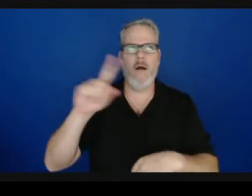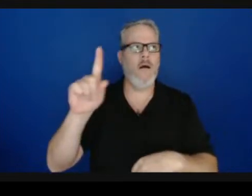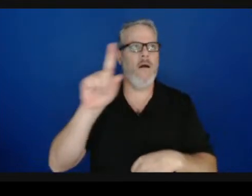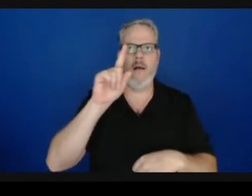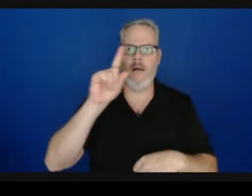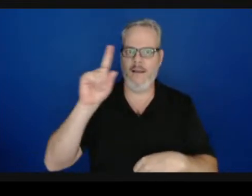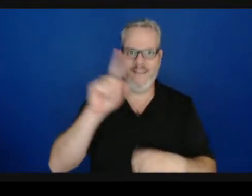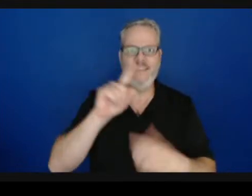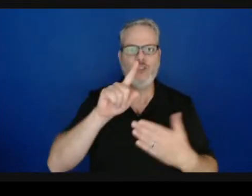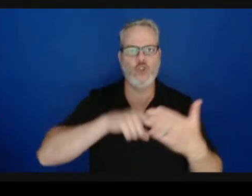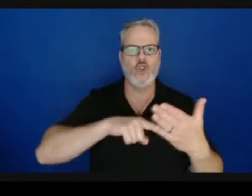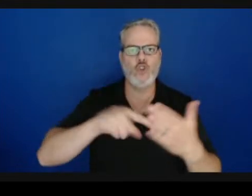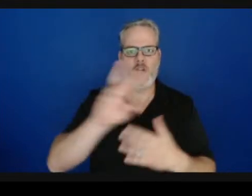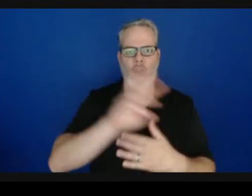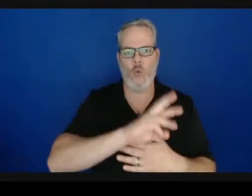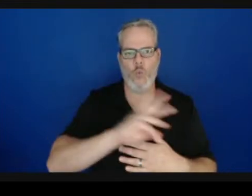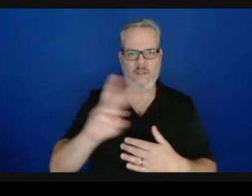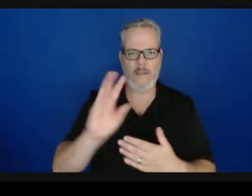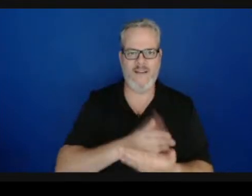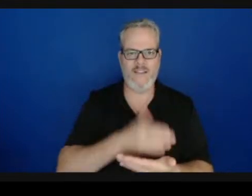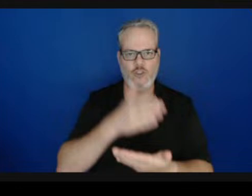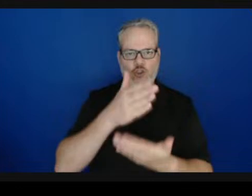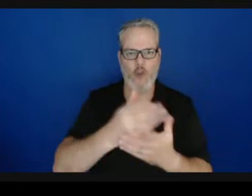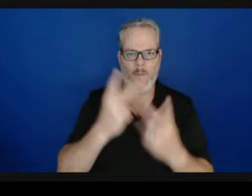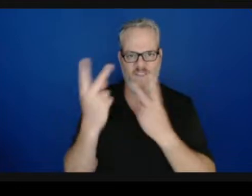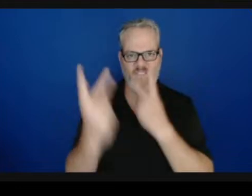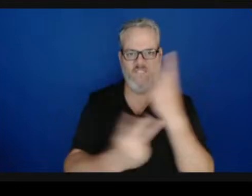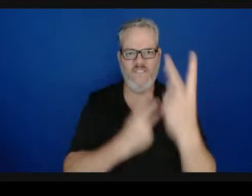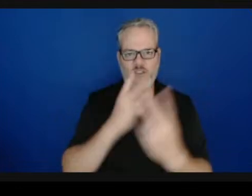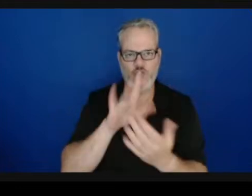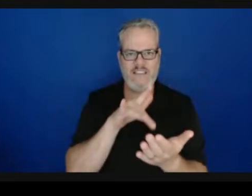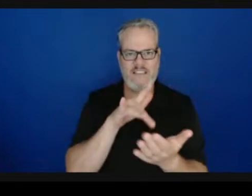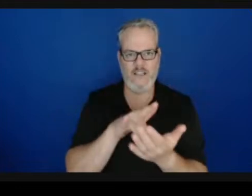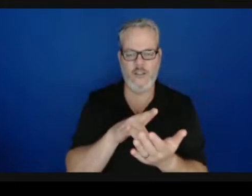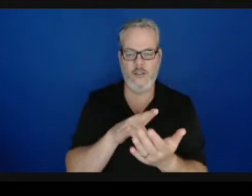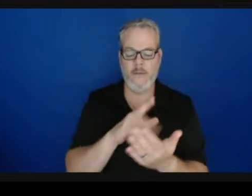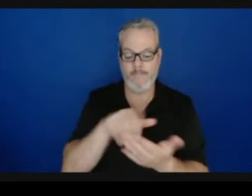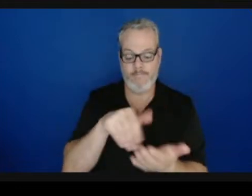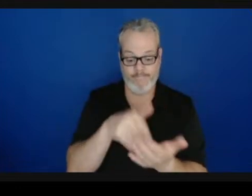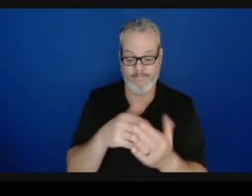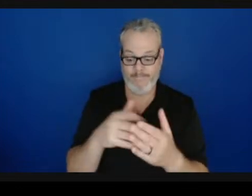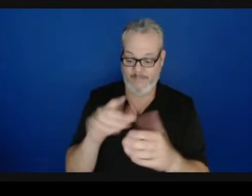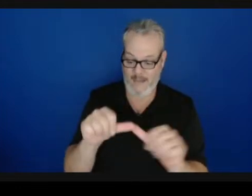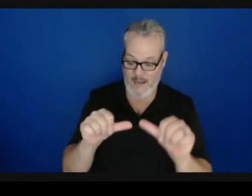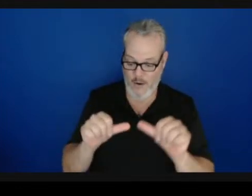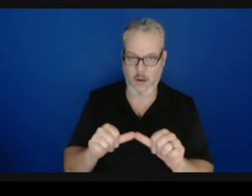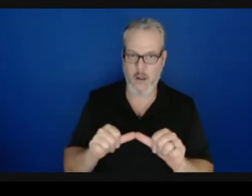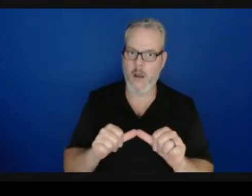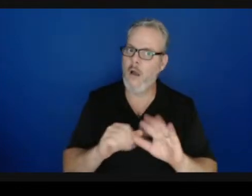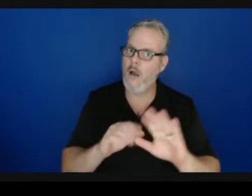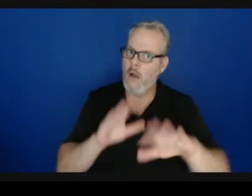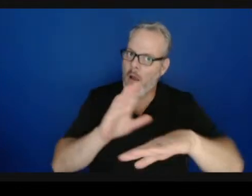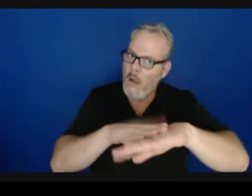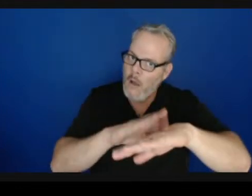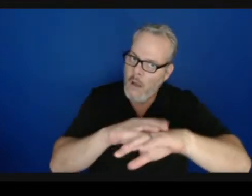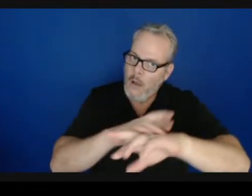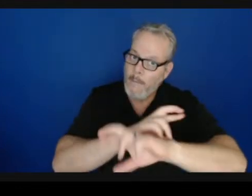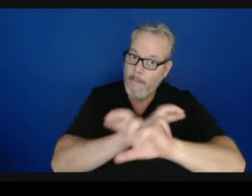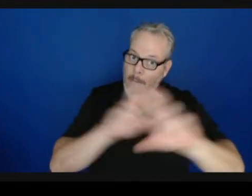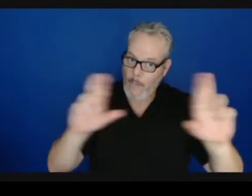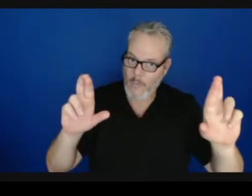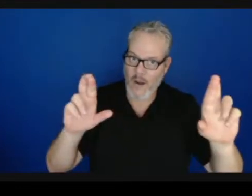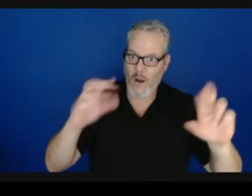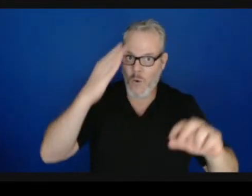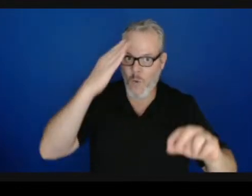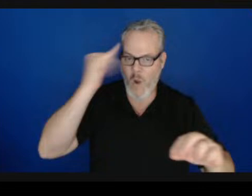their website and stop at the visitor center. Be prepared. There's going to be more people than ever up there, especially since everybody thinks